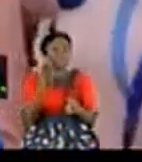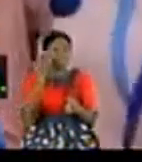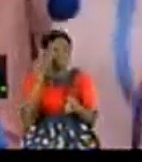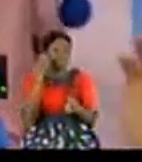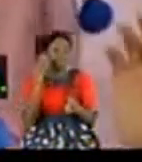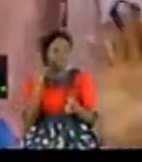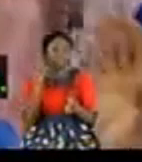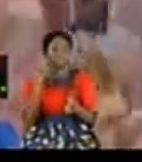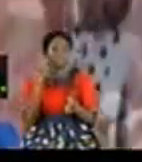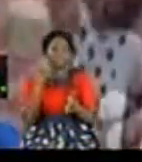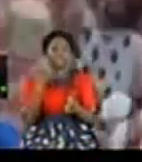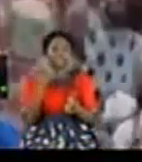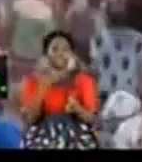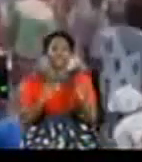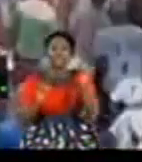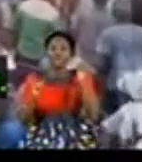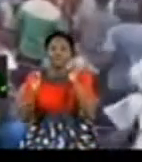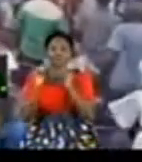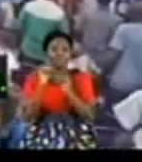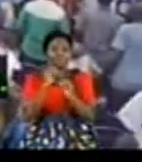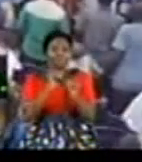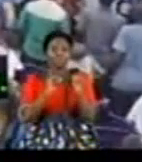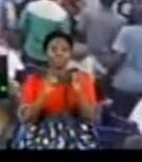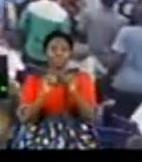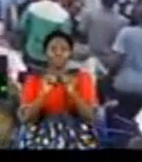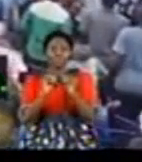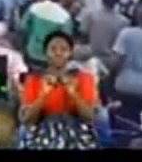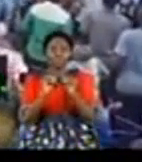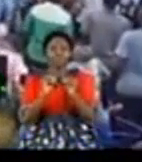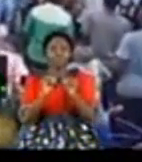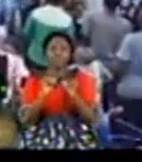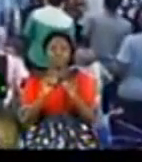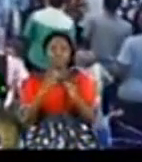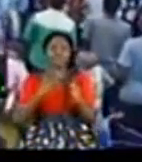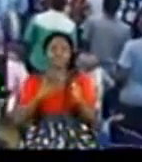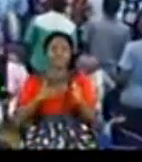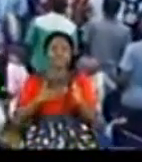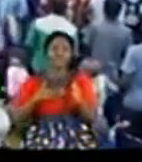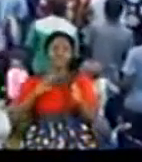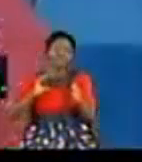name my oh